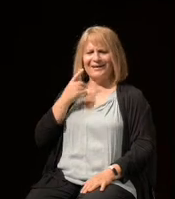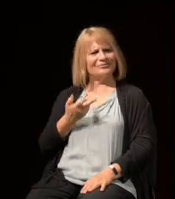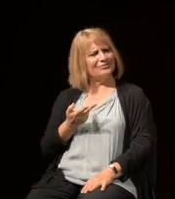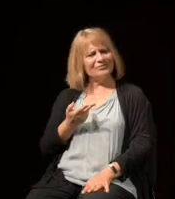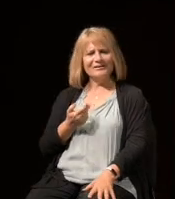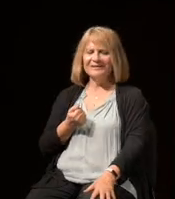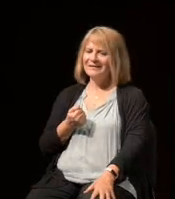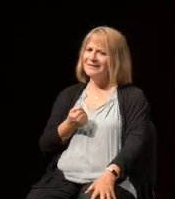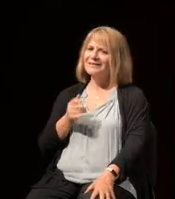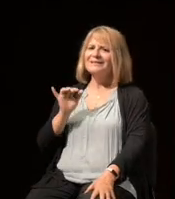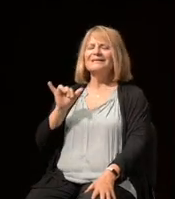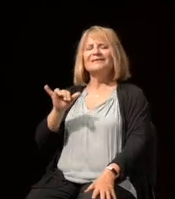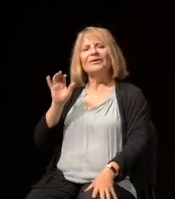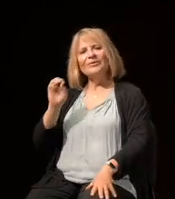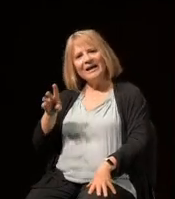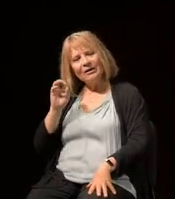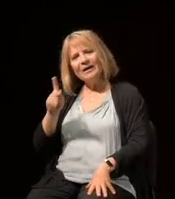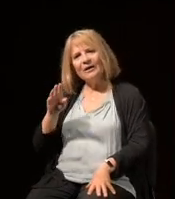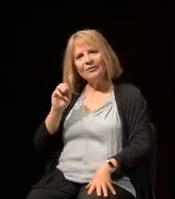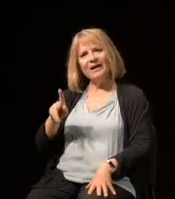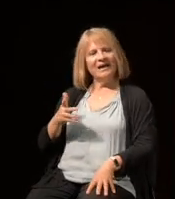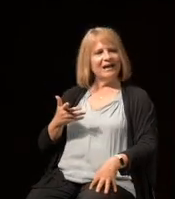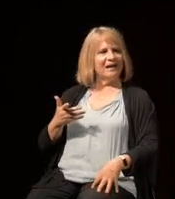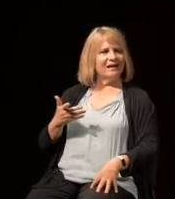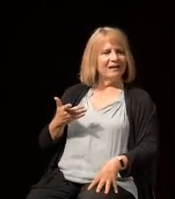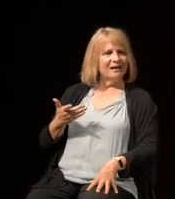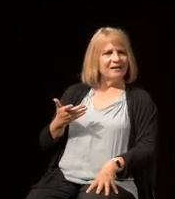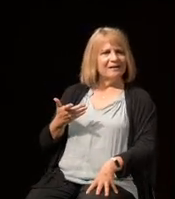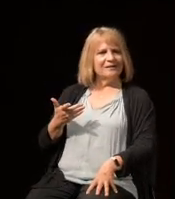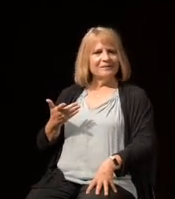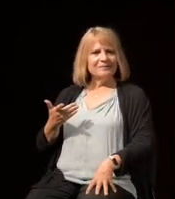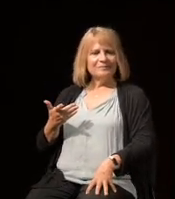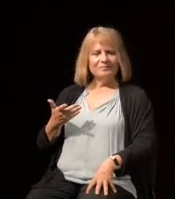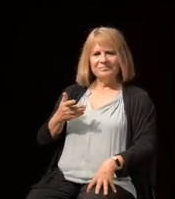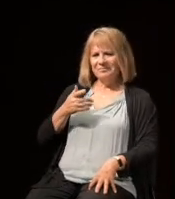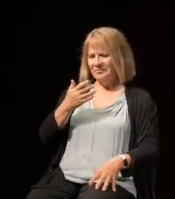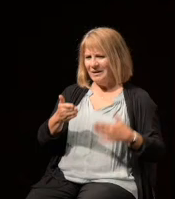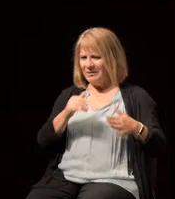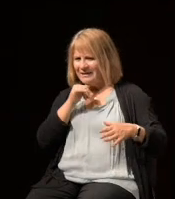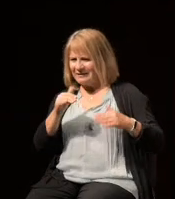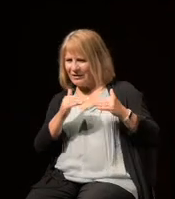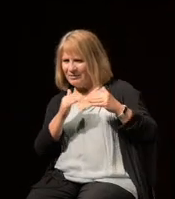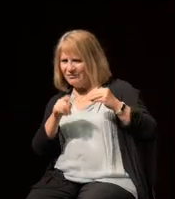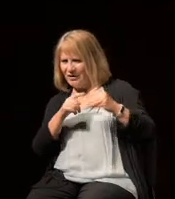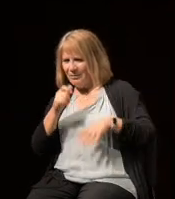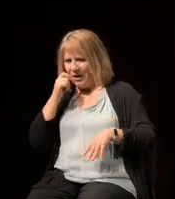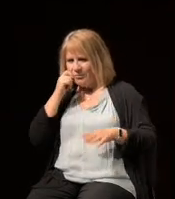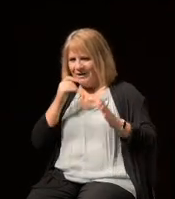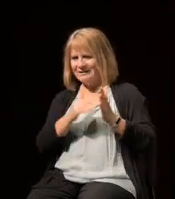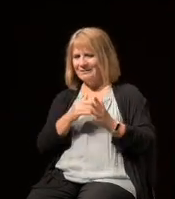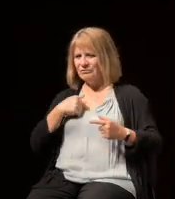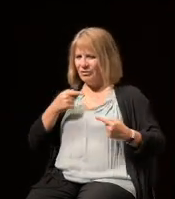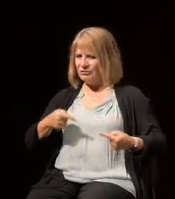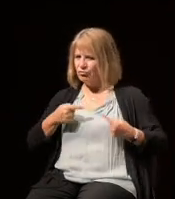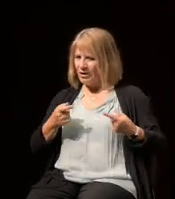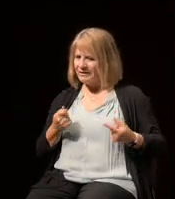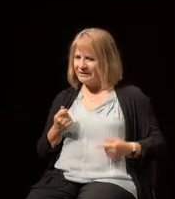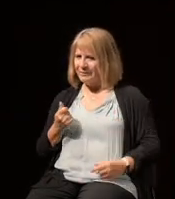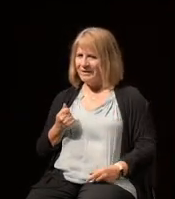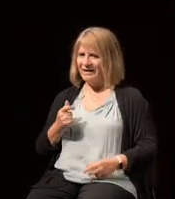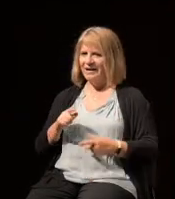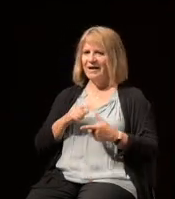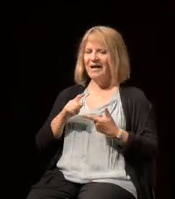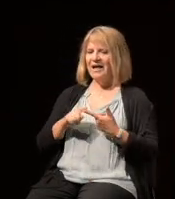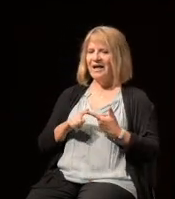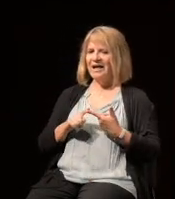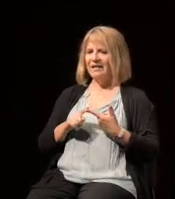no, okay, he's going to teach me about racism, okay. right? You know, I struggled a little bit. And then I got